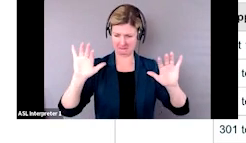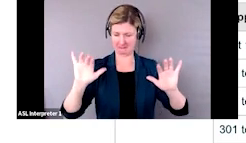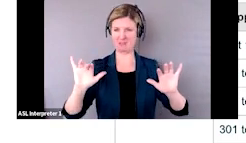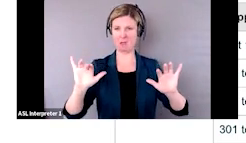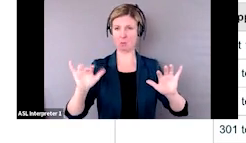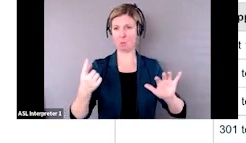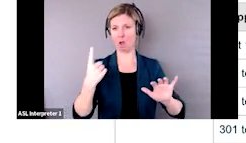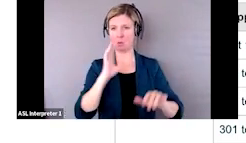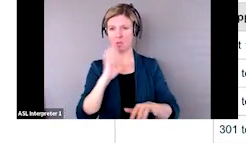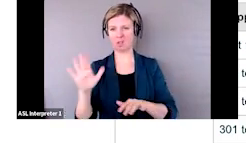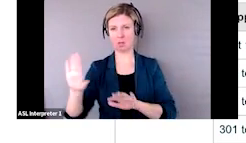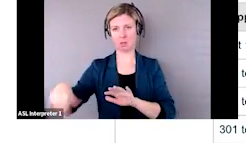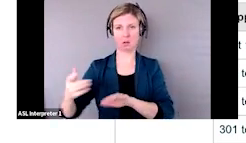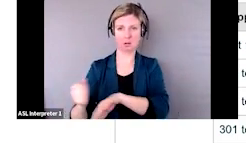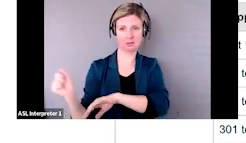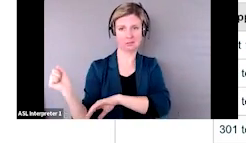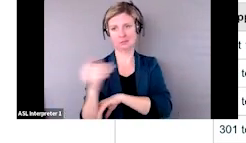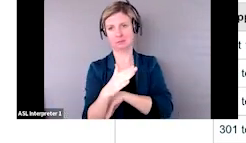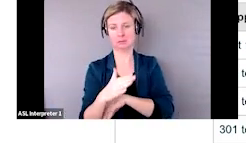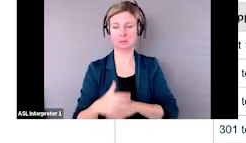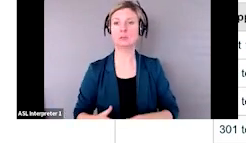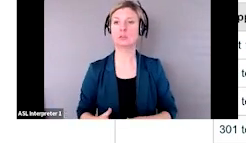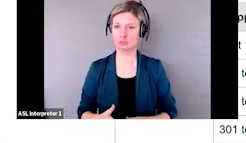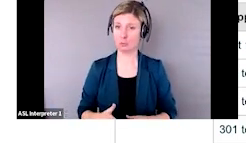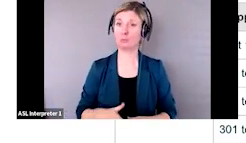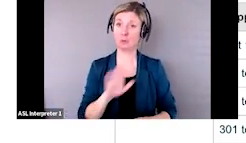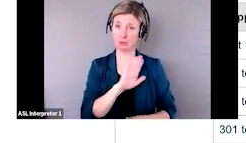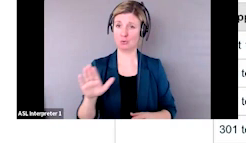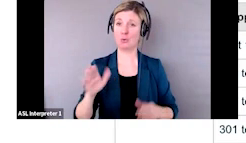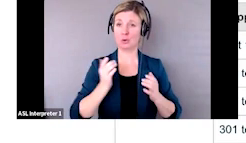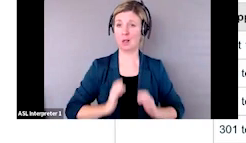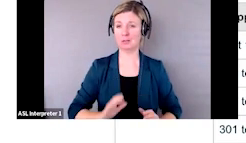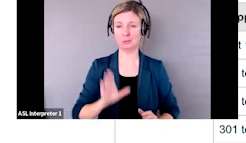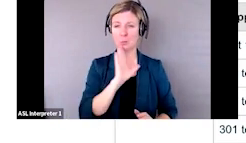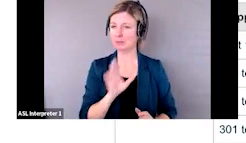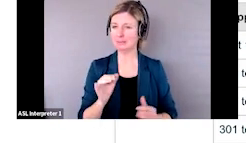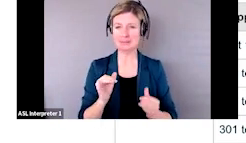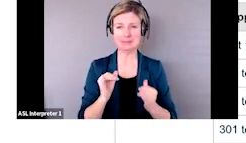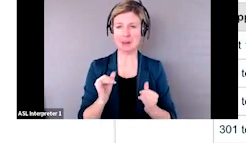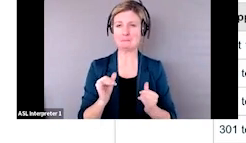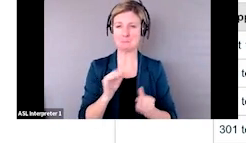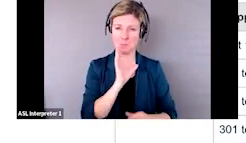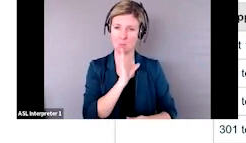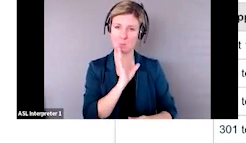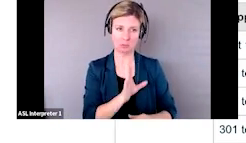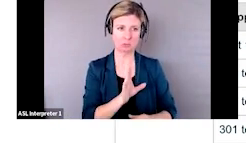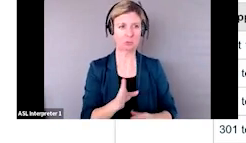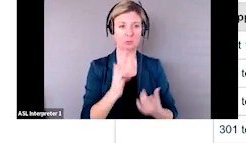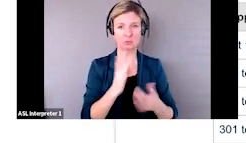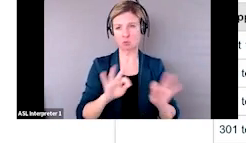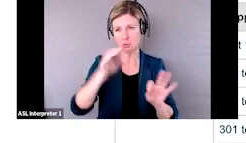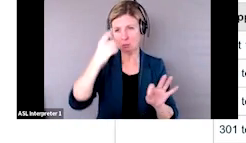our return costs as part of our overall economic equation.